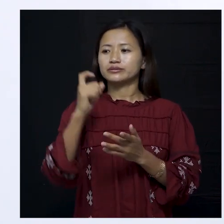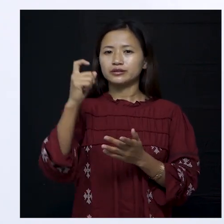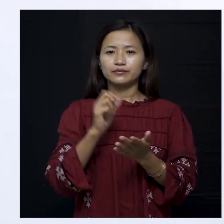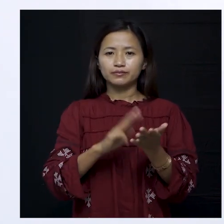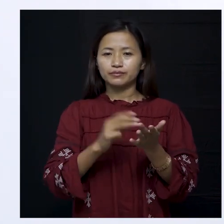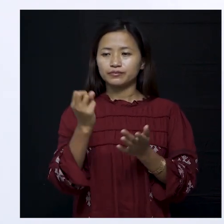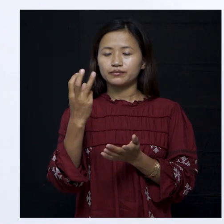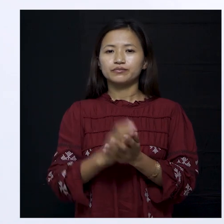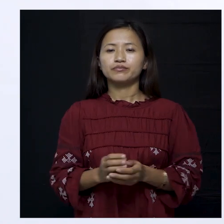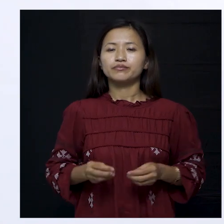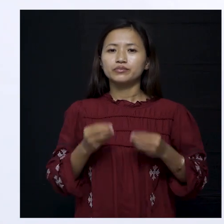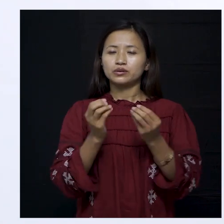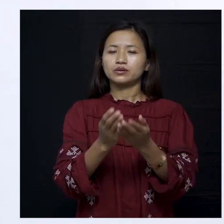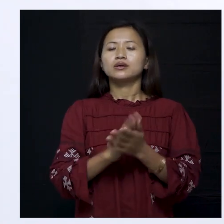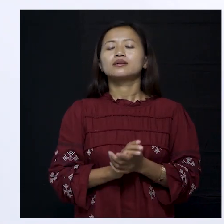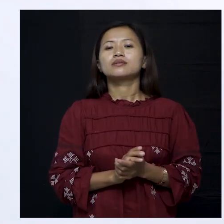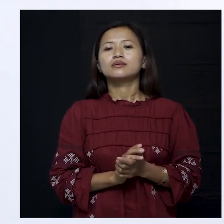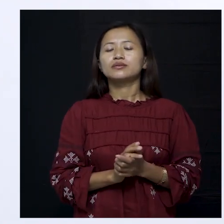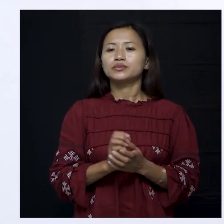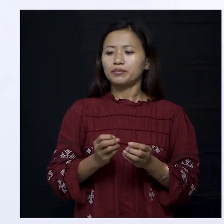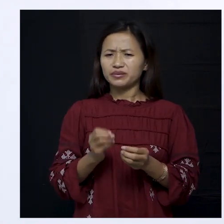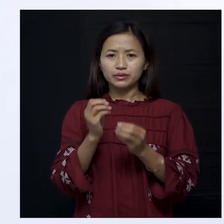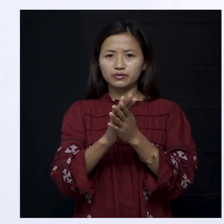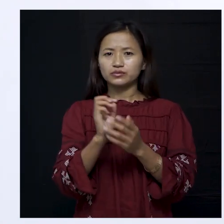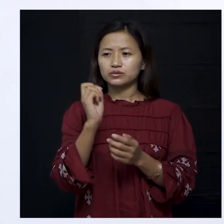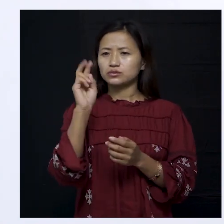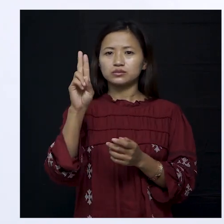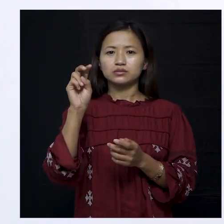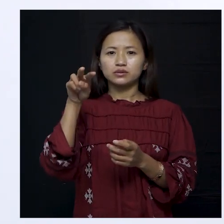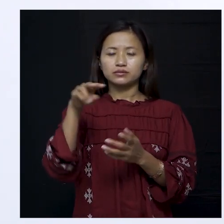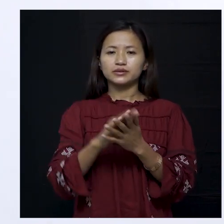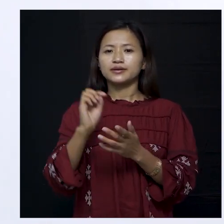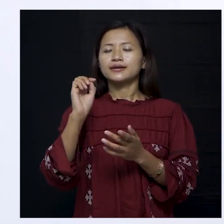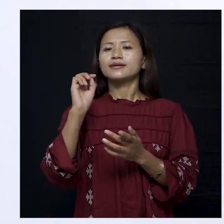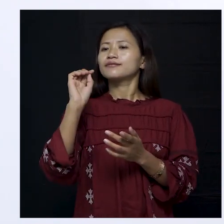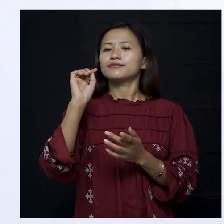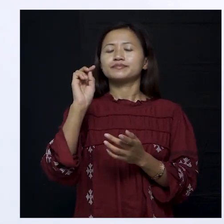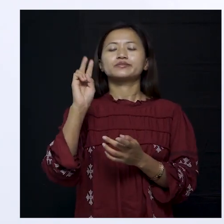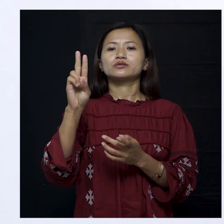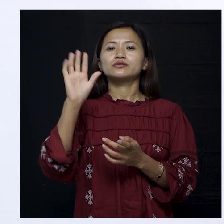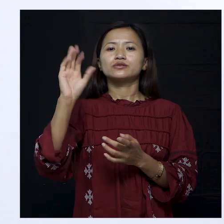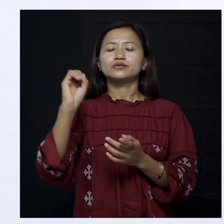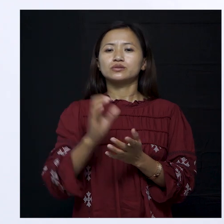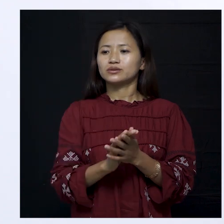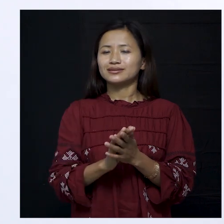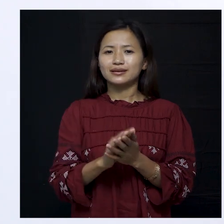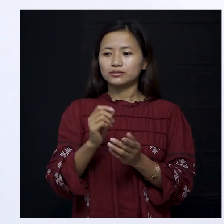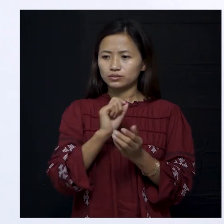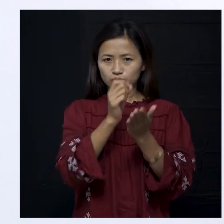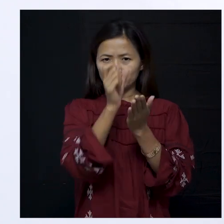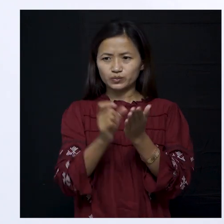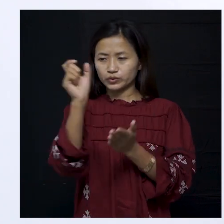and you have to give a minimum of 250 words, okay? 250 words for speech and